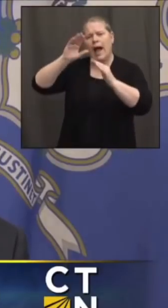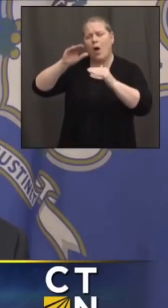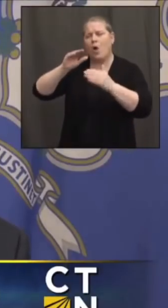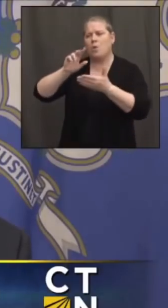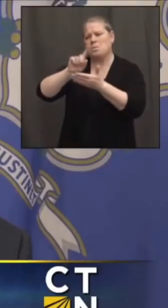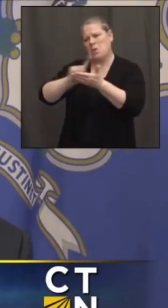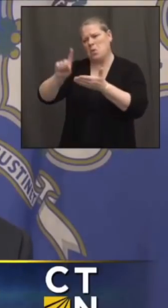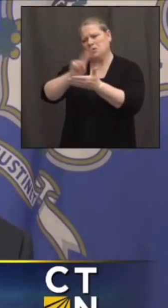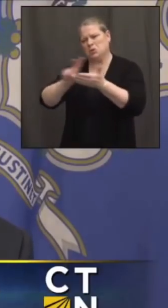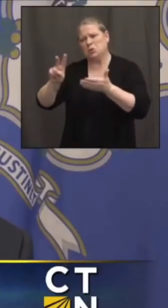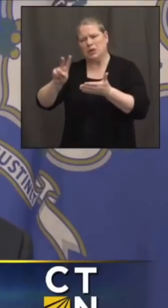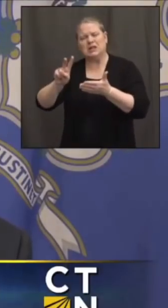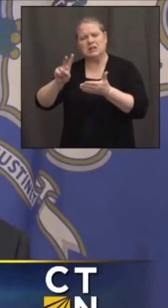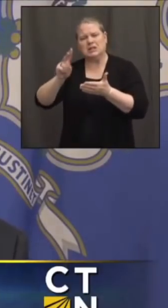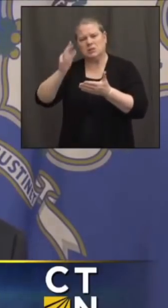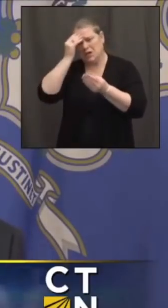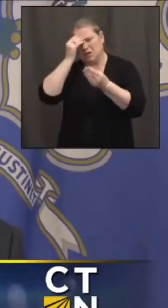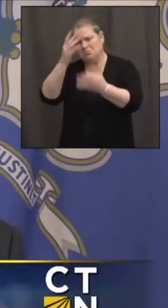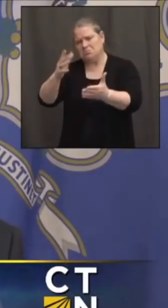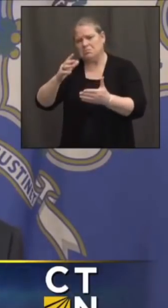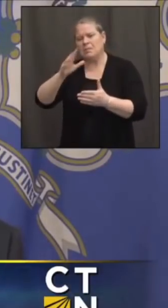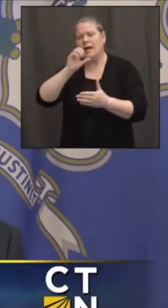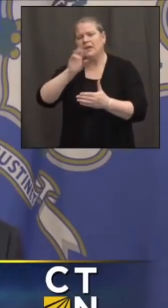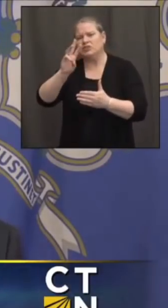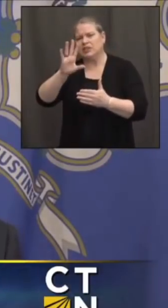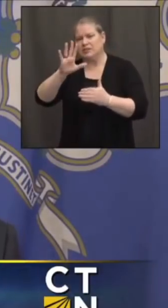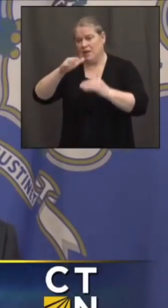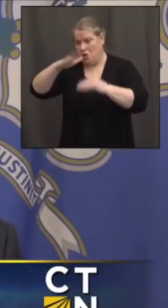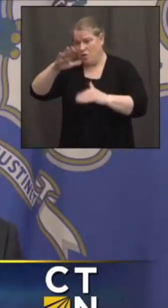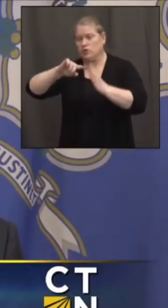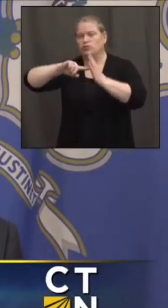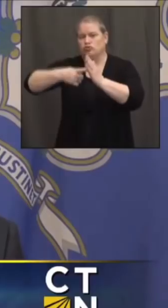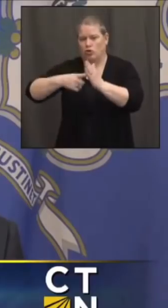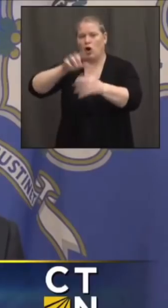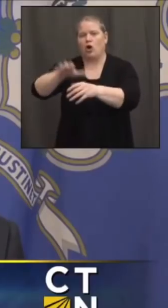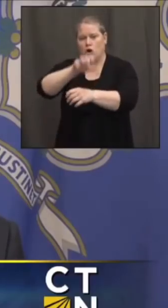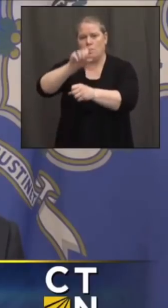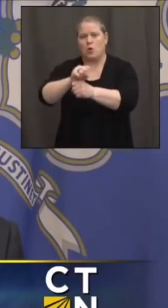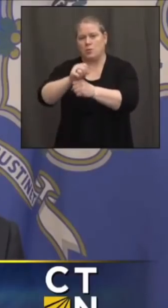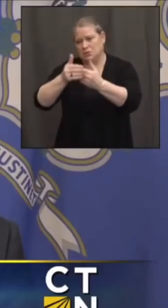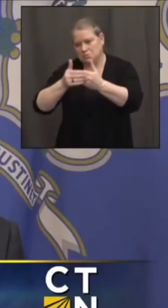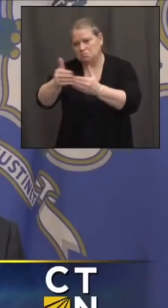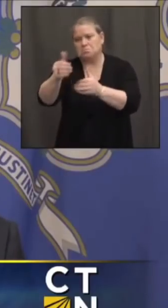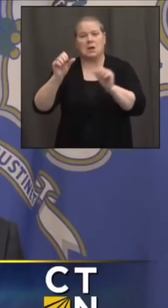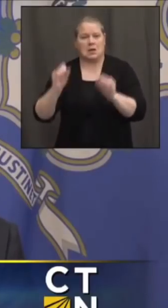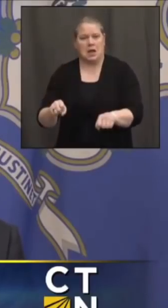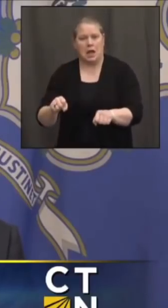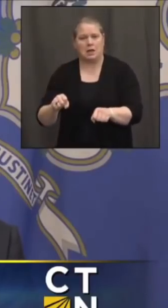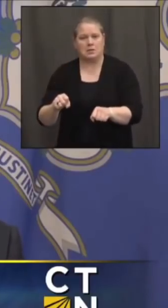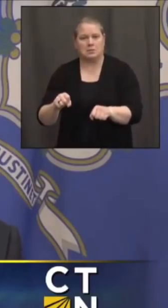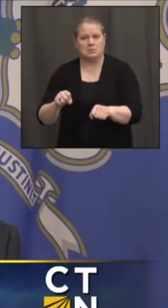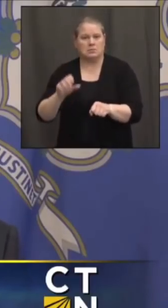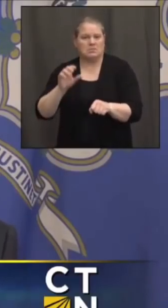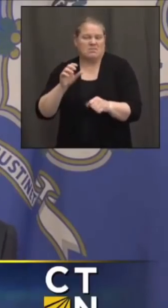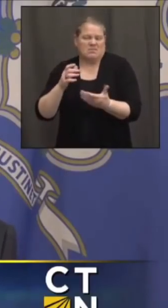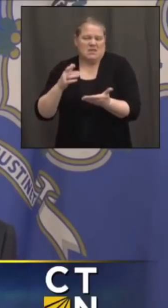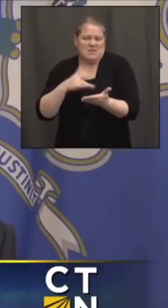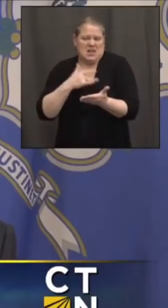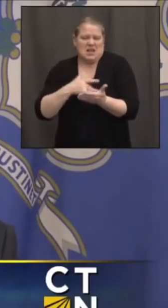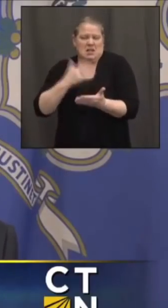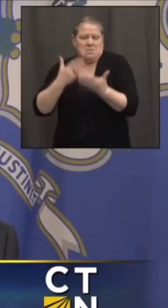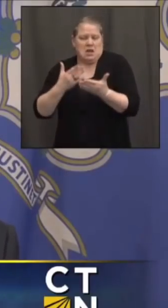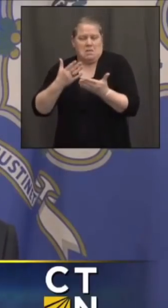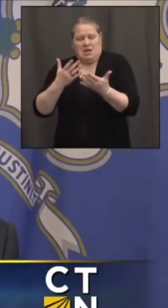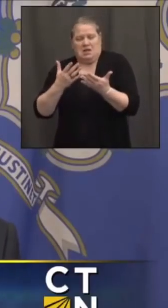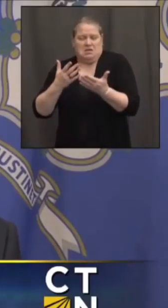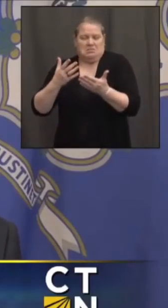65 and over in a week or 10 days, and very soon thereafter, people can start getting their first shots. Maybe it'll take another week to get